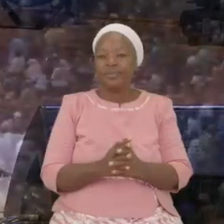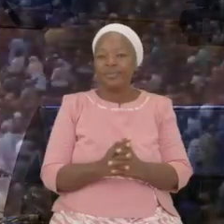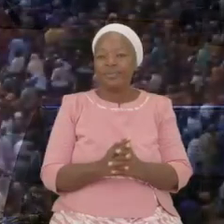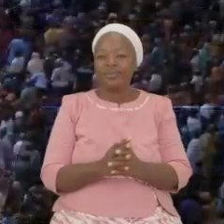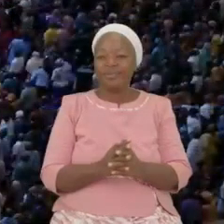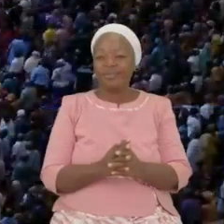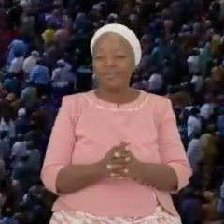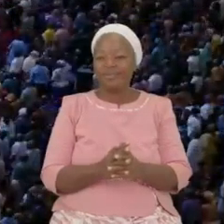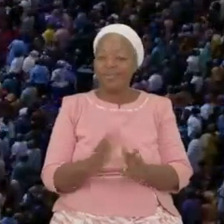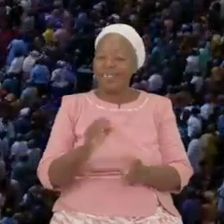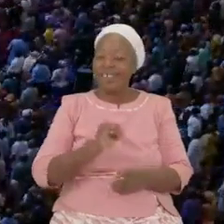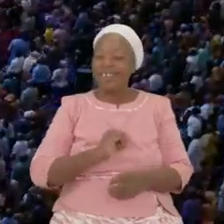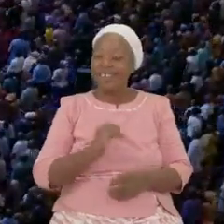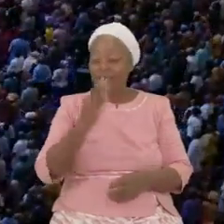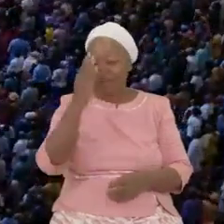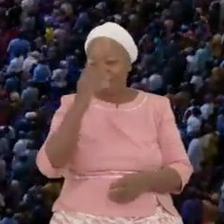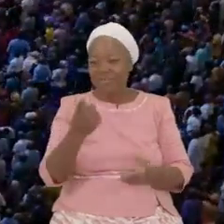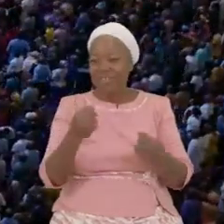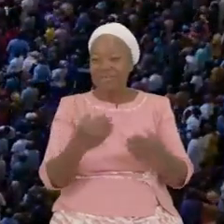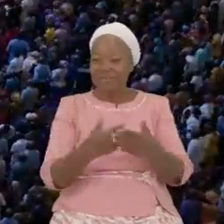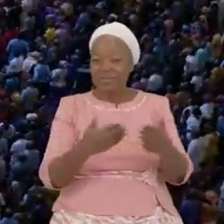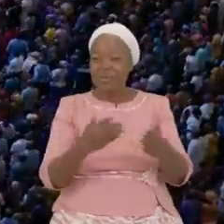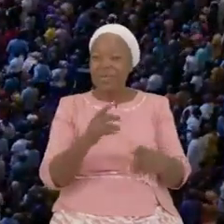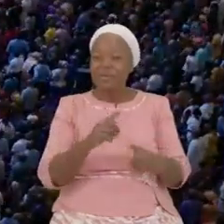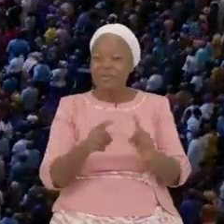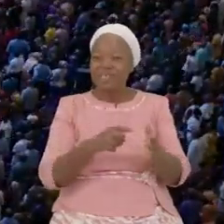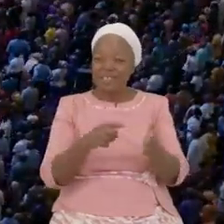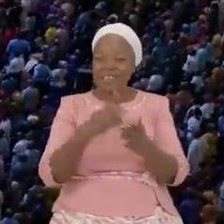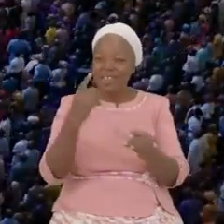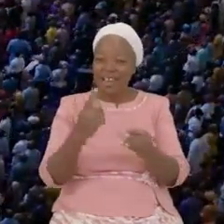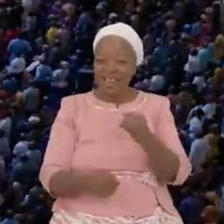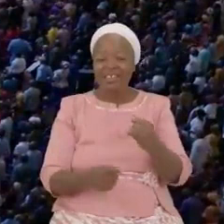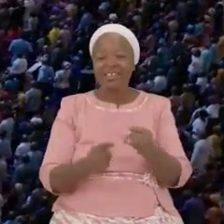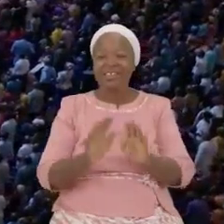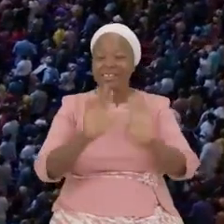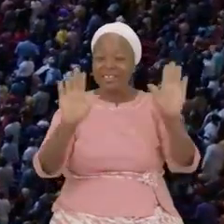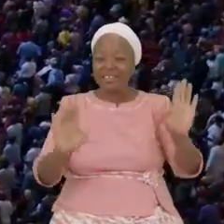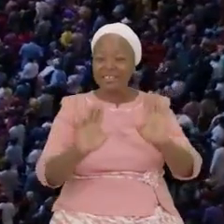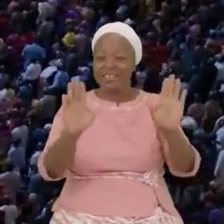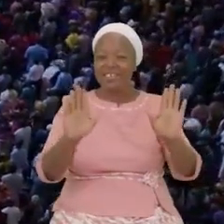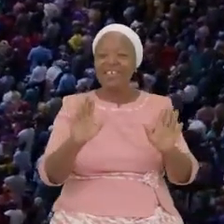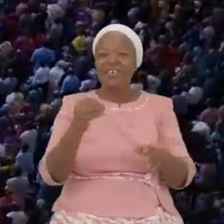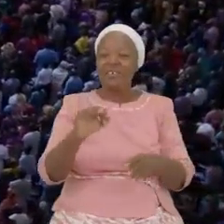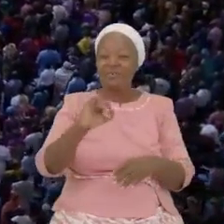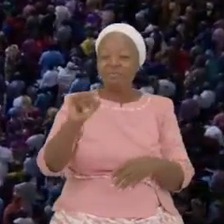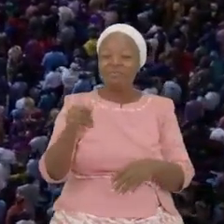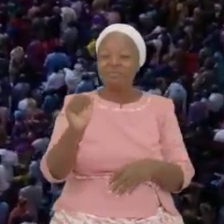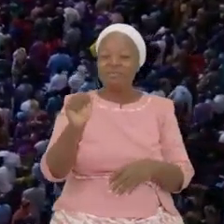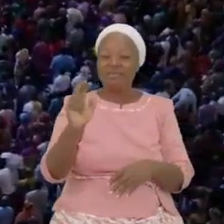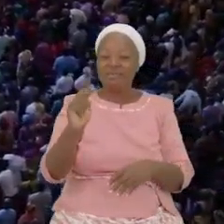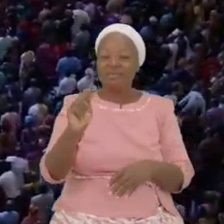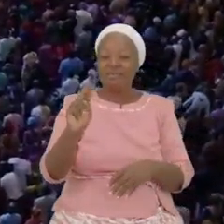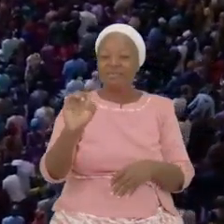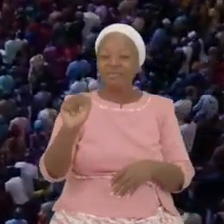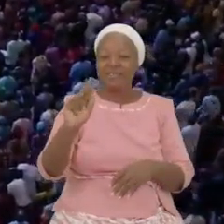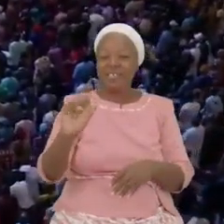I know you came before, but this is the last Sunday of January, and I